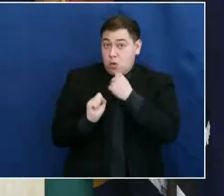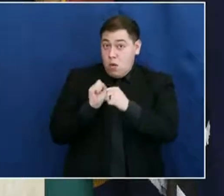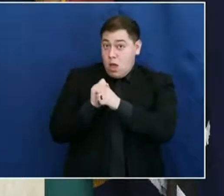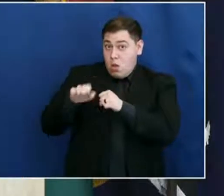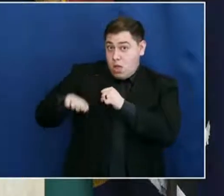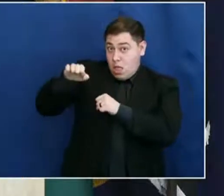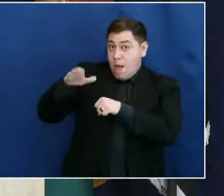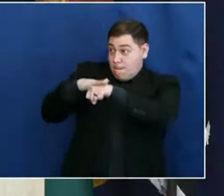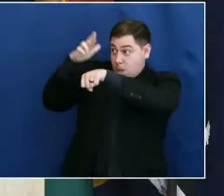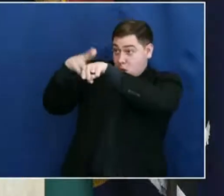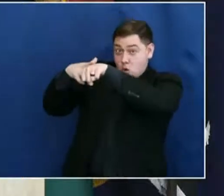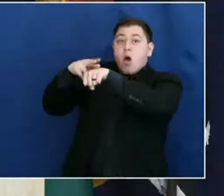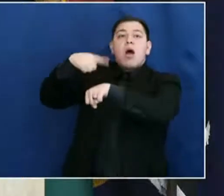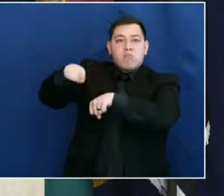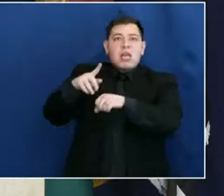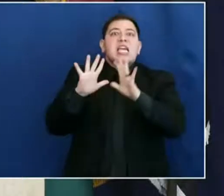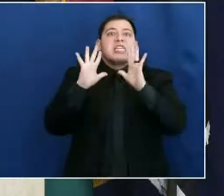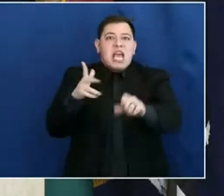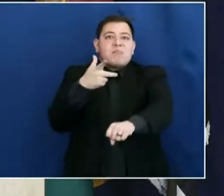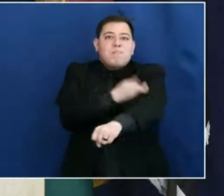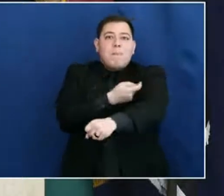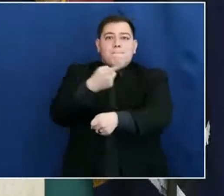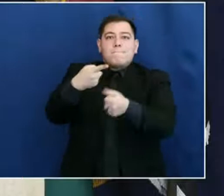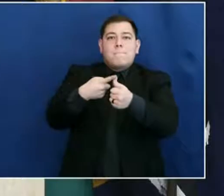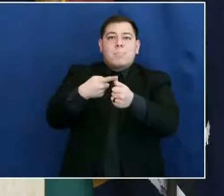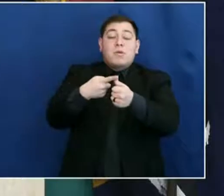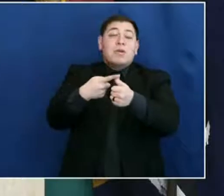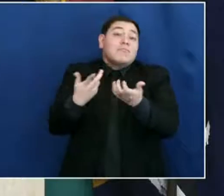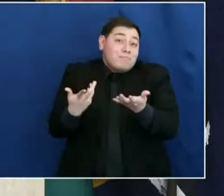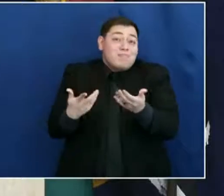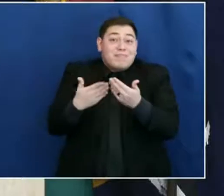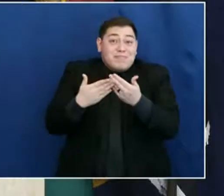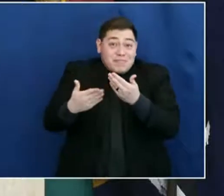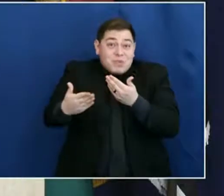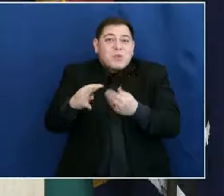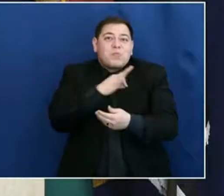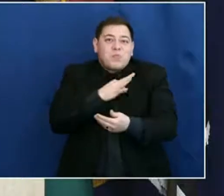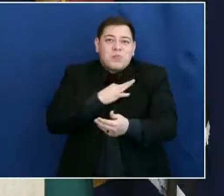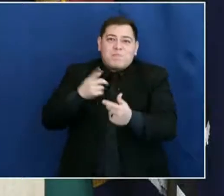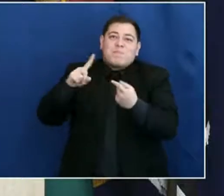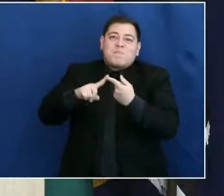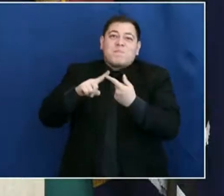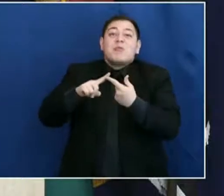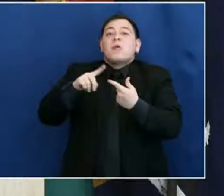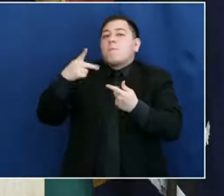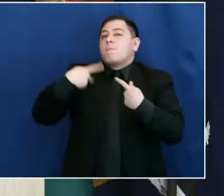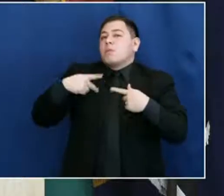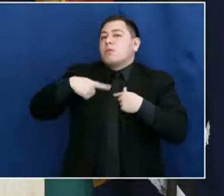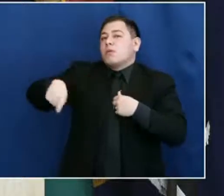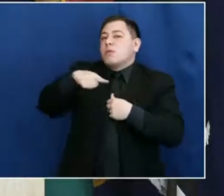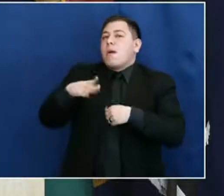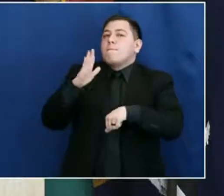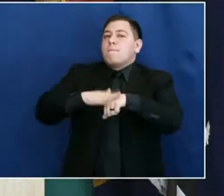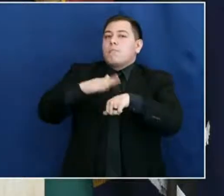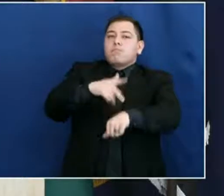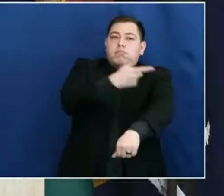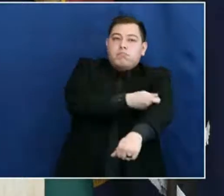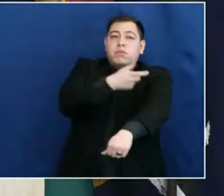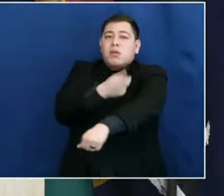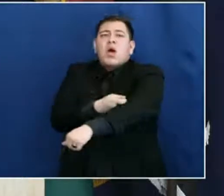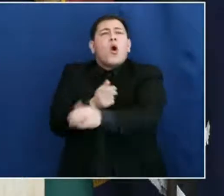recibido al menos la primera dosis de vacuna. Seguiremos nuestros esfuerzos de seguir abogando por más vacunas y le pedimos que sigan